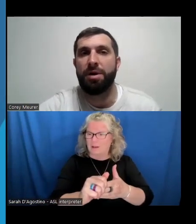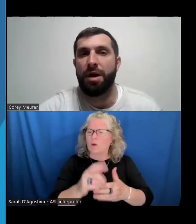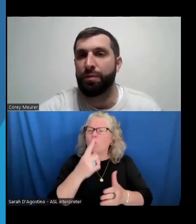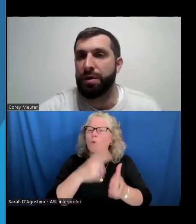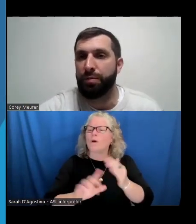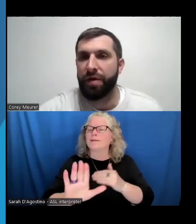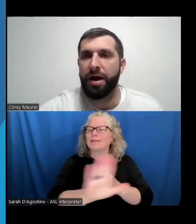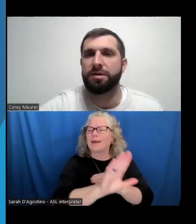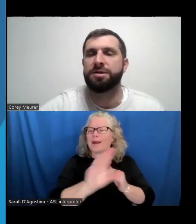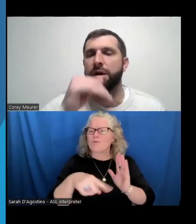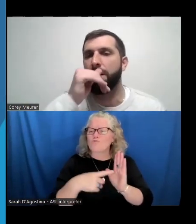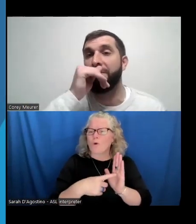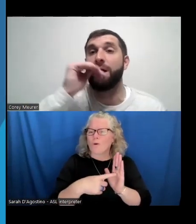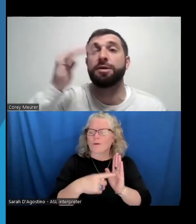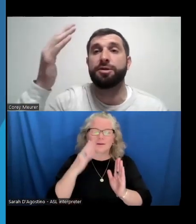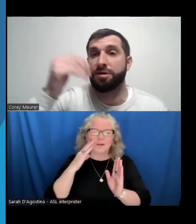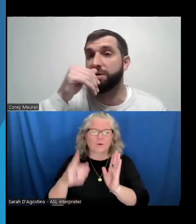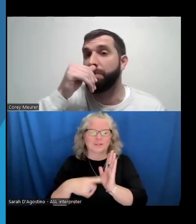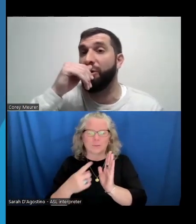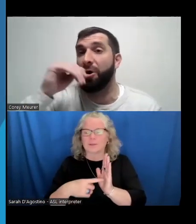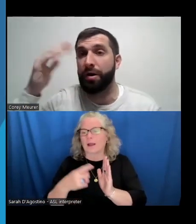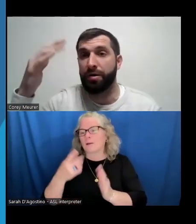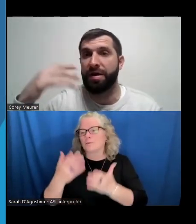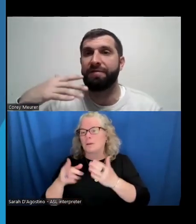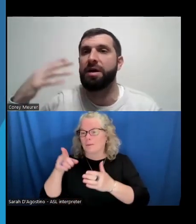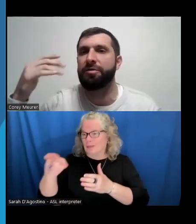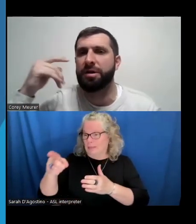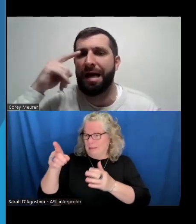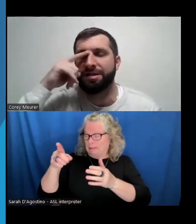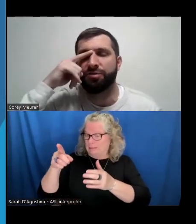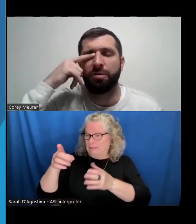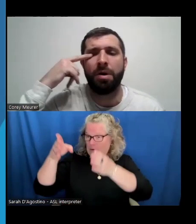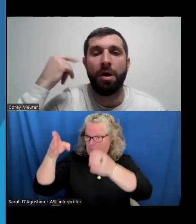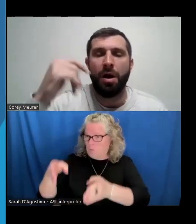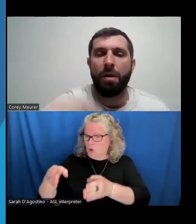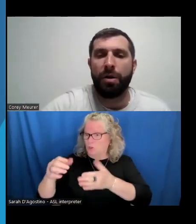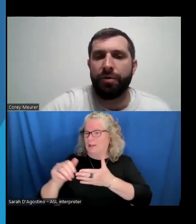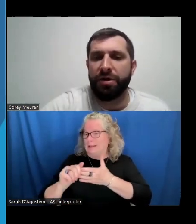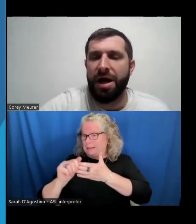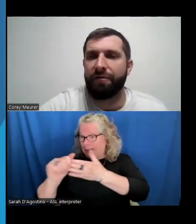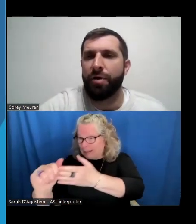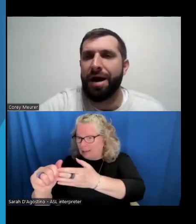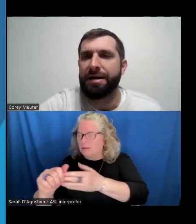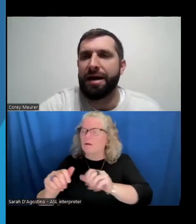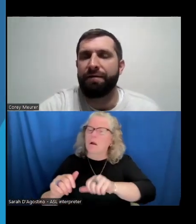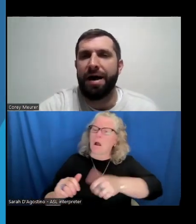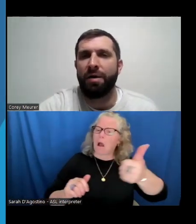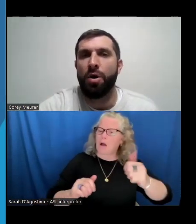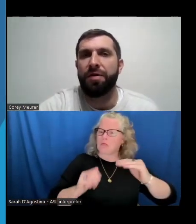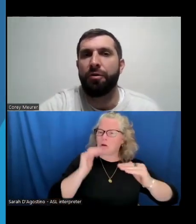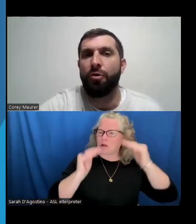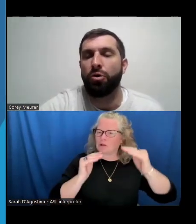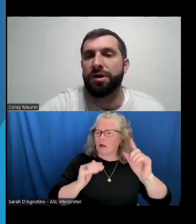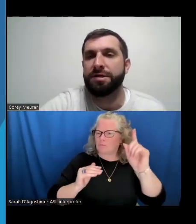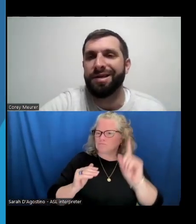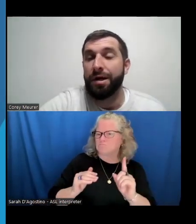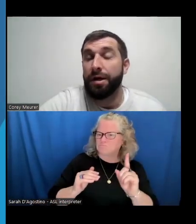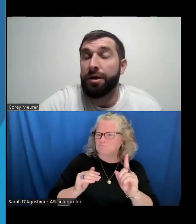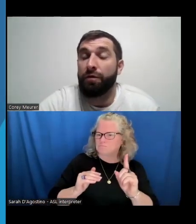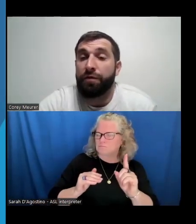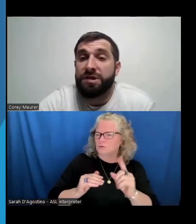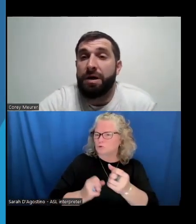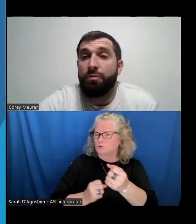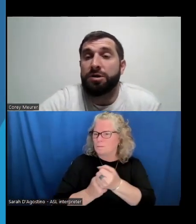and there may be other people there to monitor, support, or they have another classroom, but really everyone identifying what their role